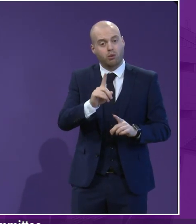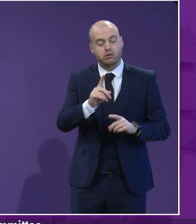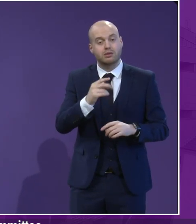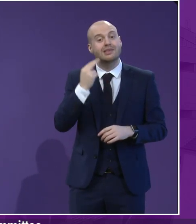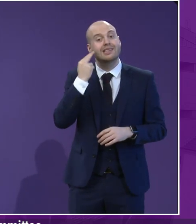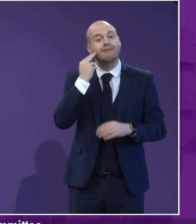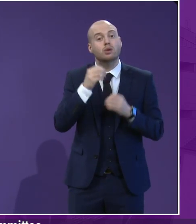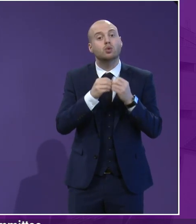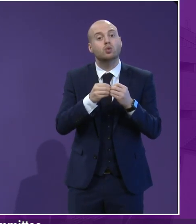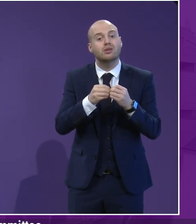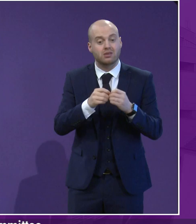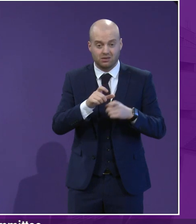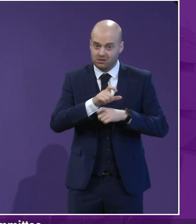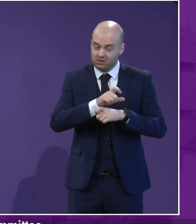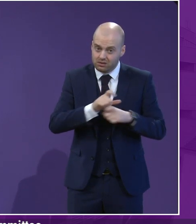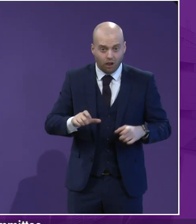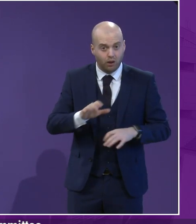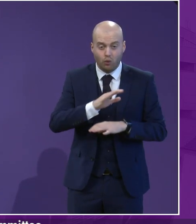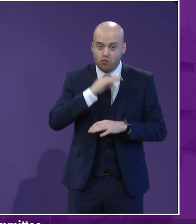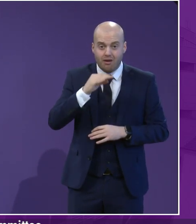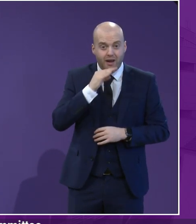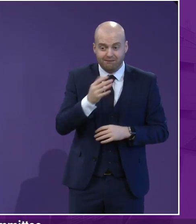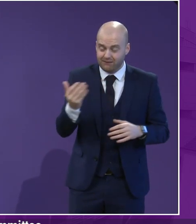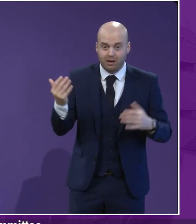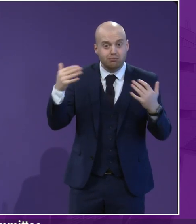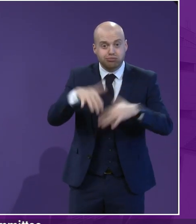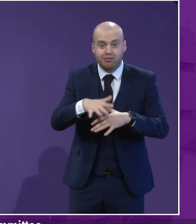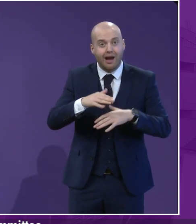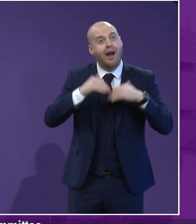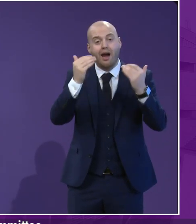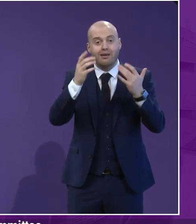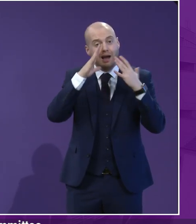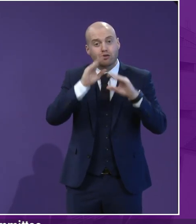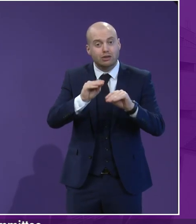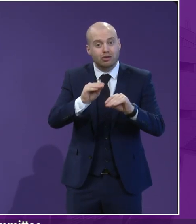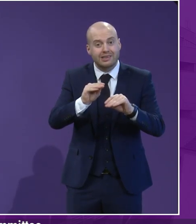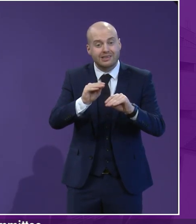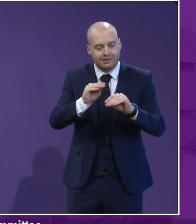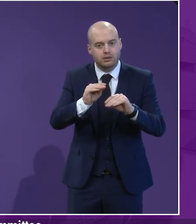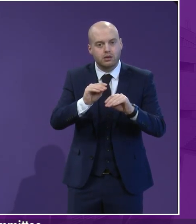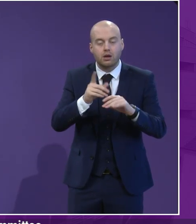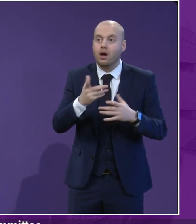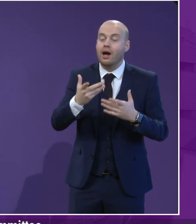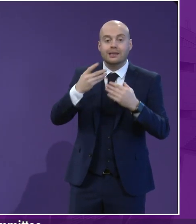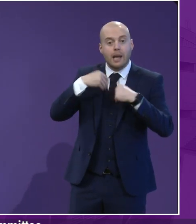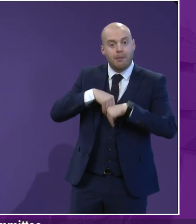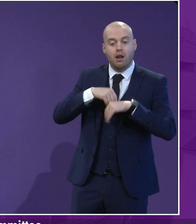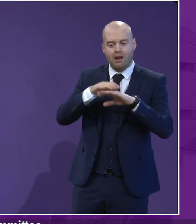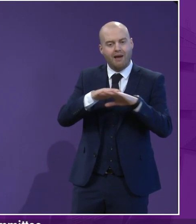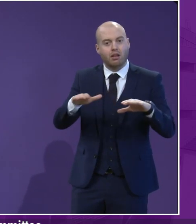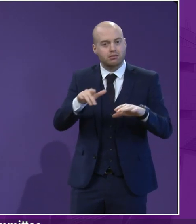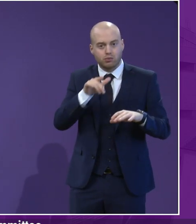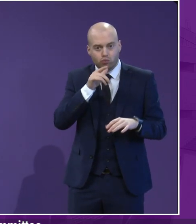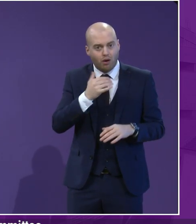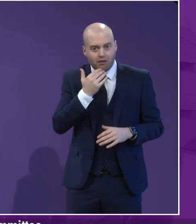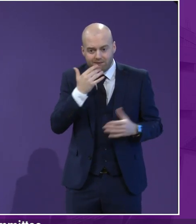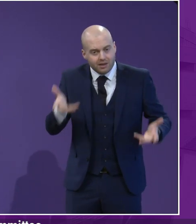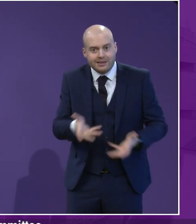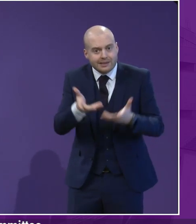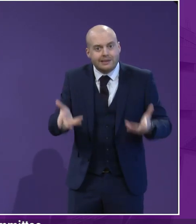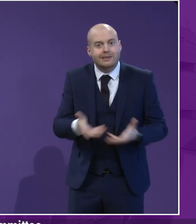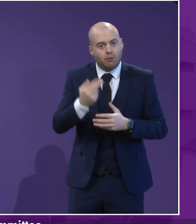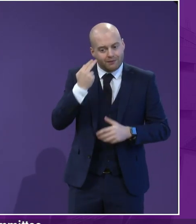all in the first place. And the, you know, evidence recently from the National Deaf Children's Society in Scotland that